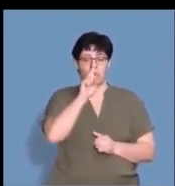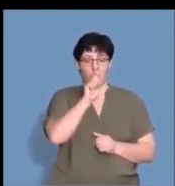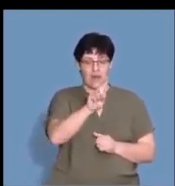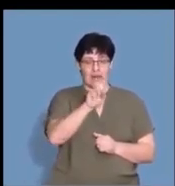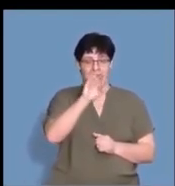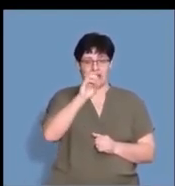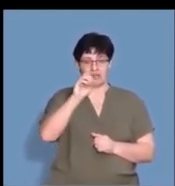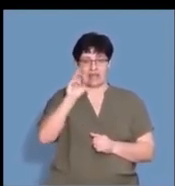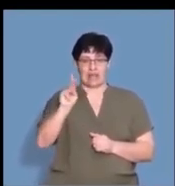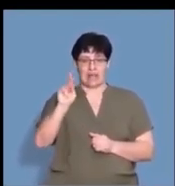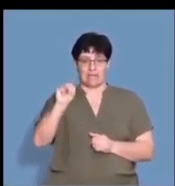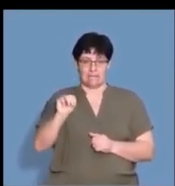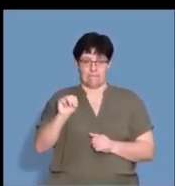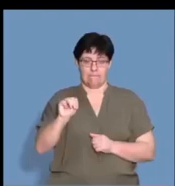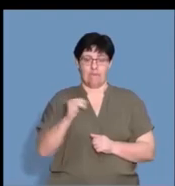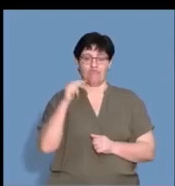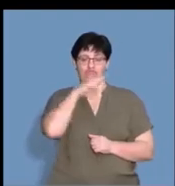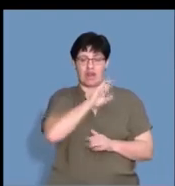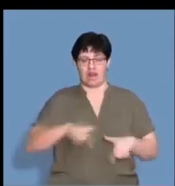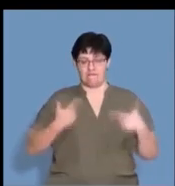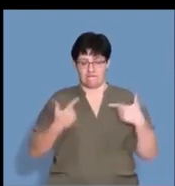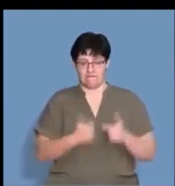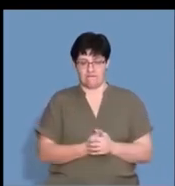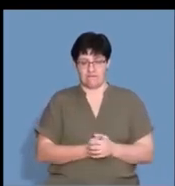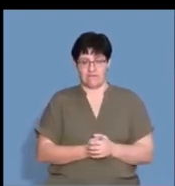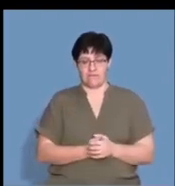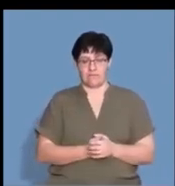100 kilometers in real life.